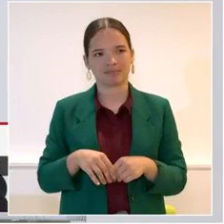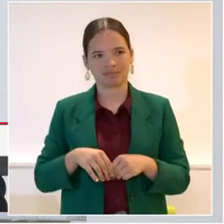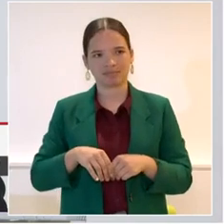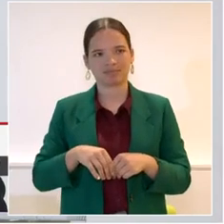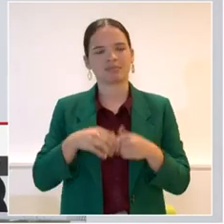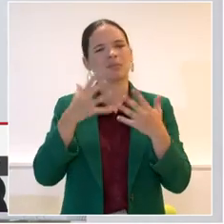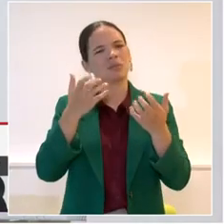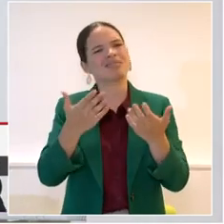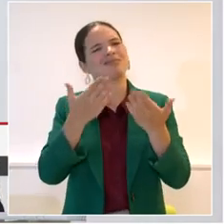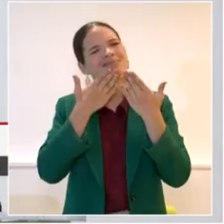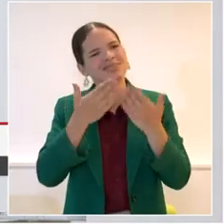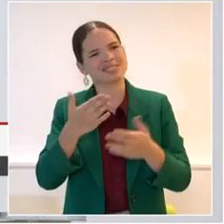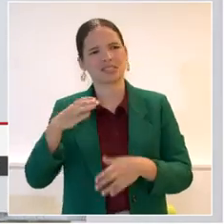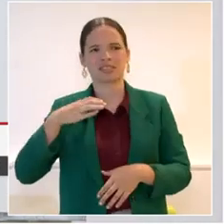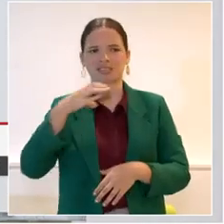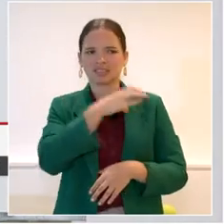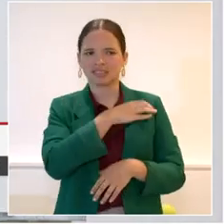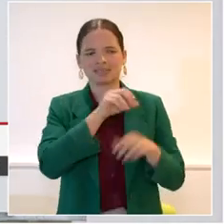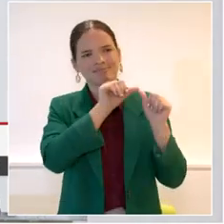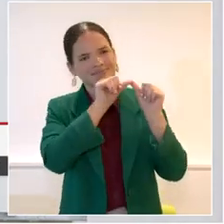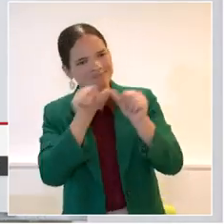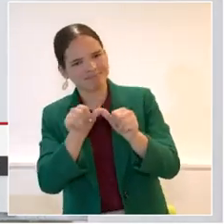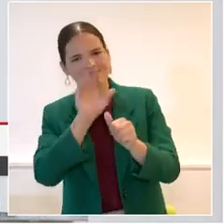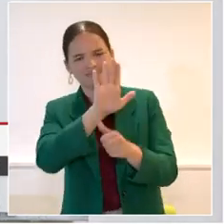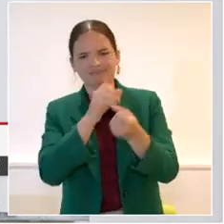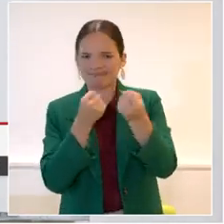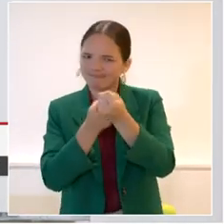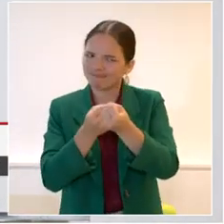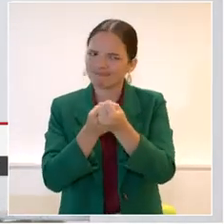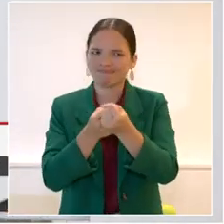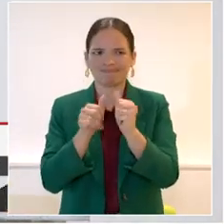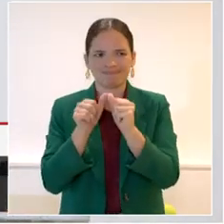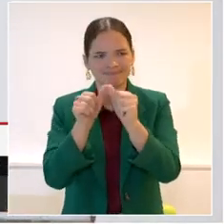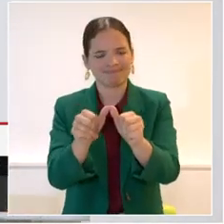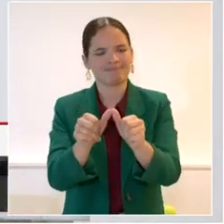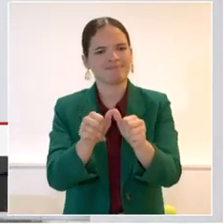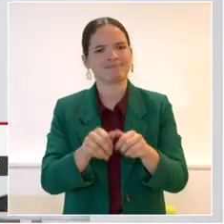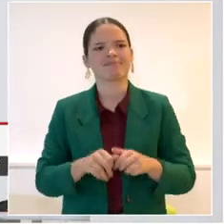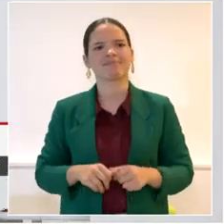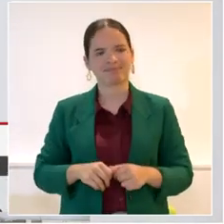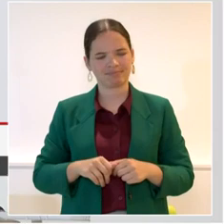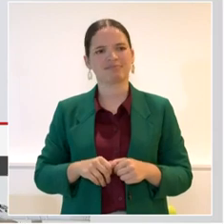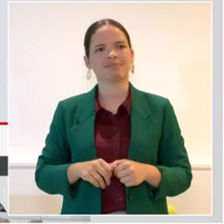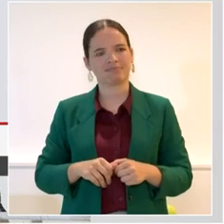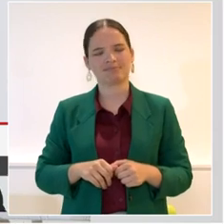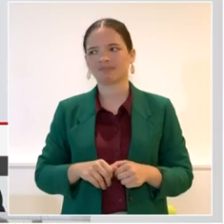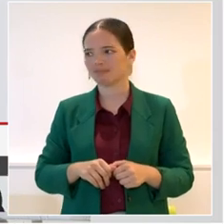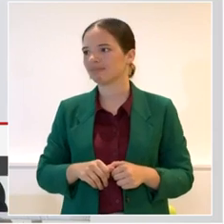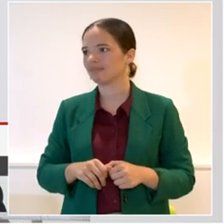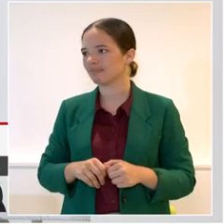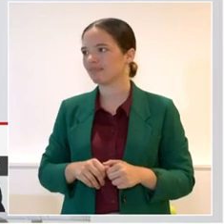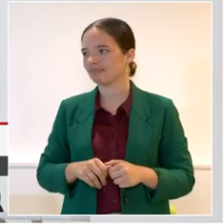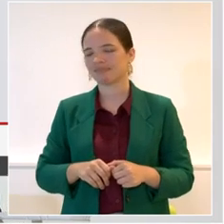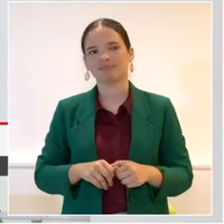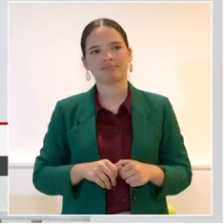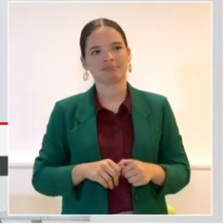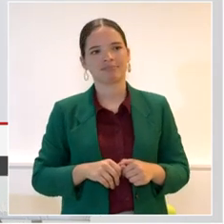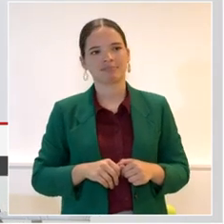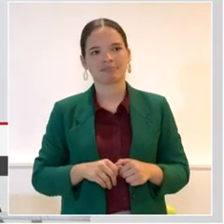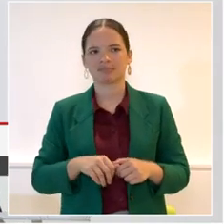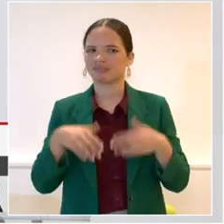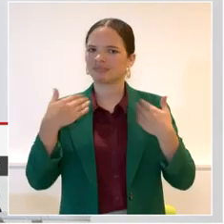the council for their continued support of what have been some pretty bold, very bold